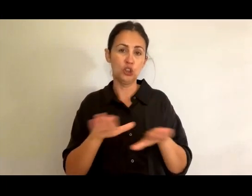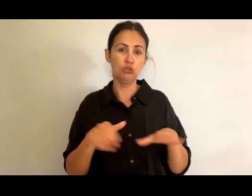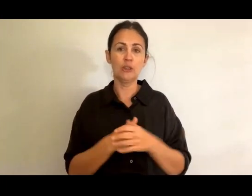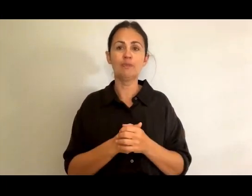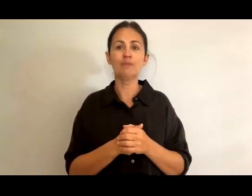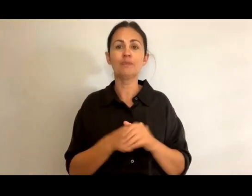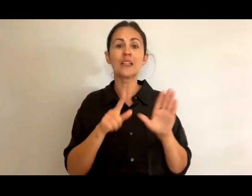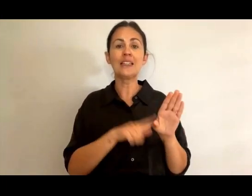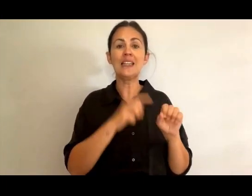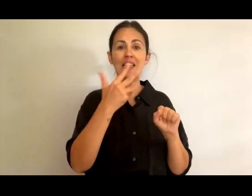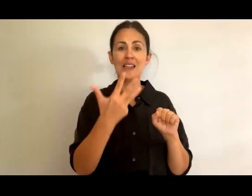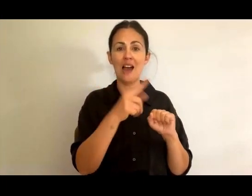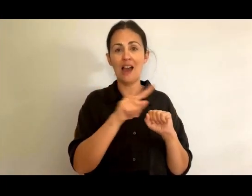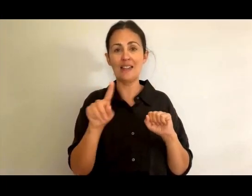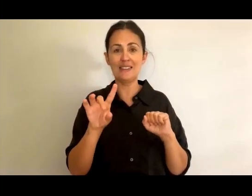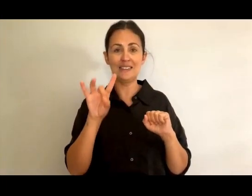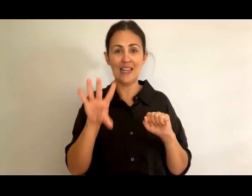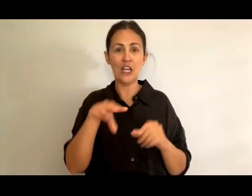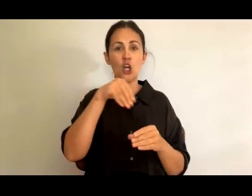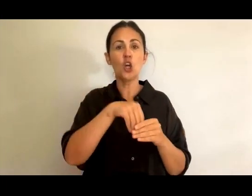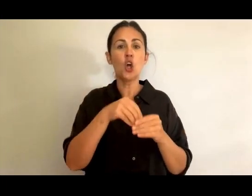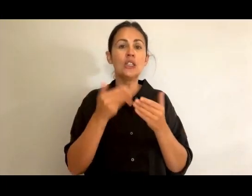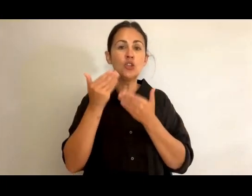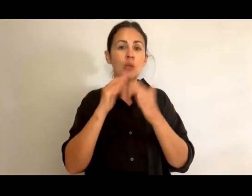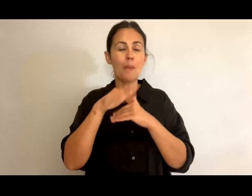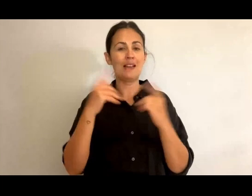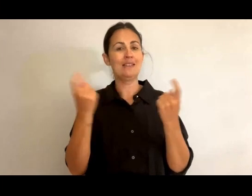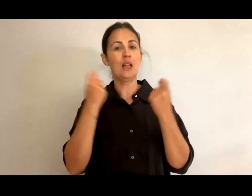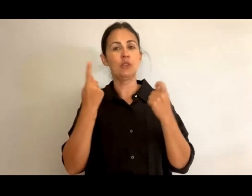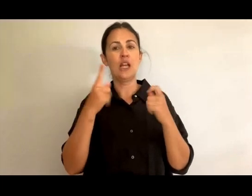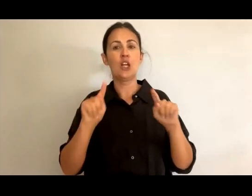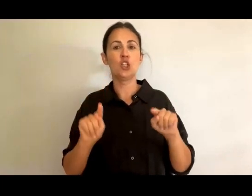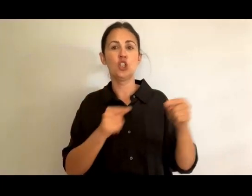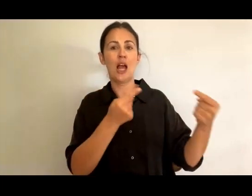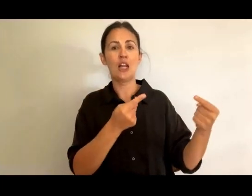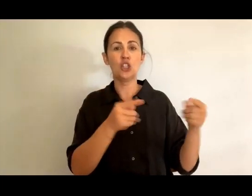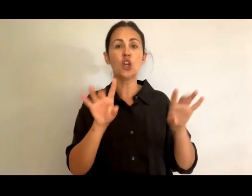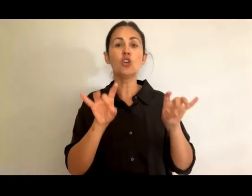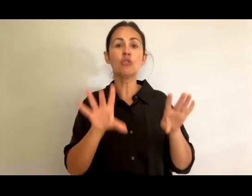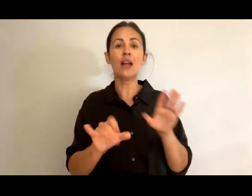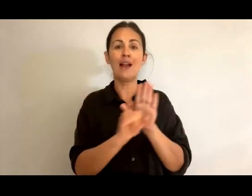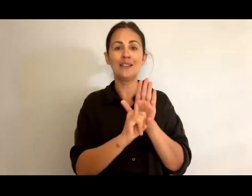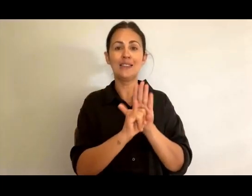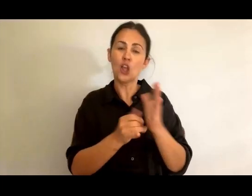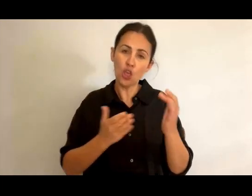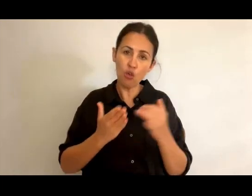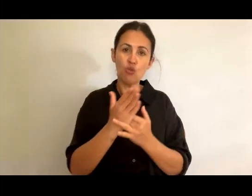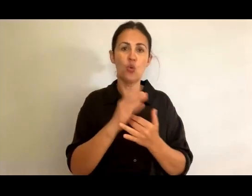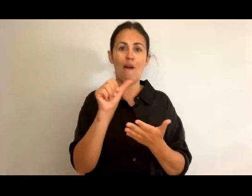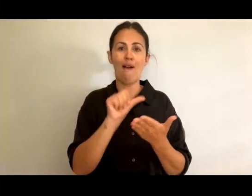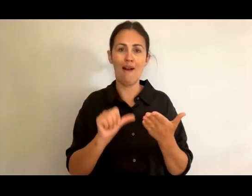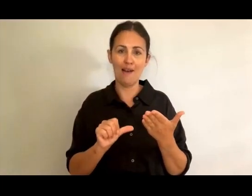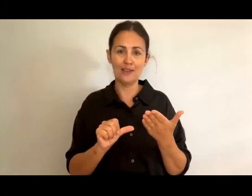description is about celebrating and challenging Australian identity through artworks and visual arts practices. So this